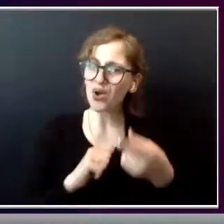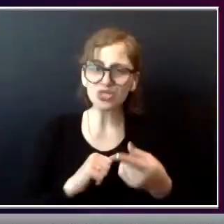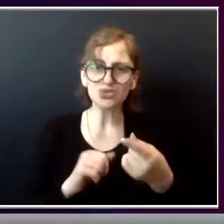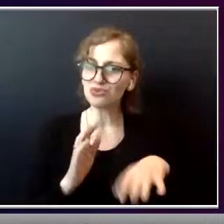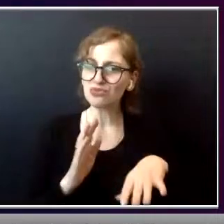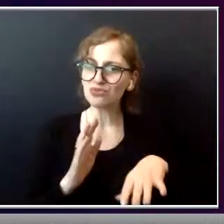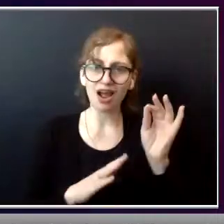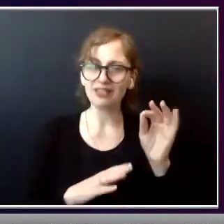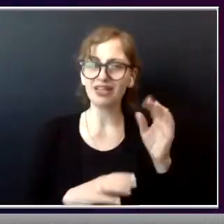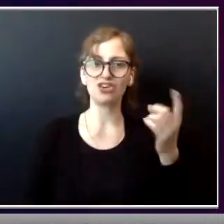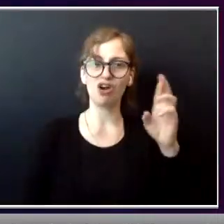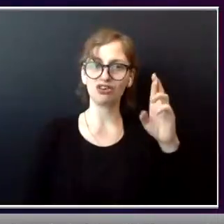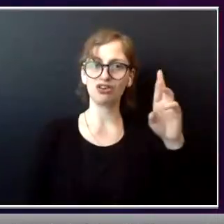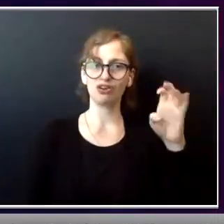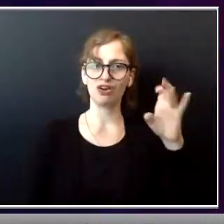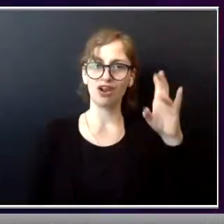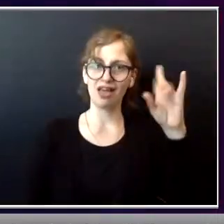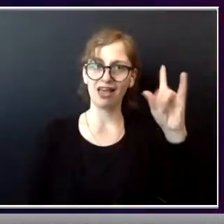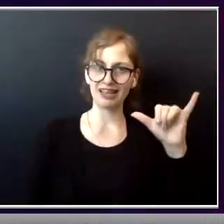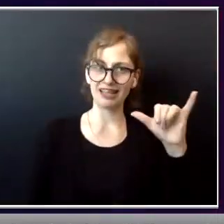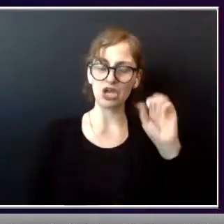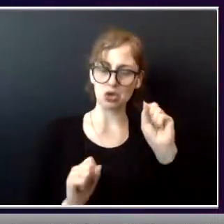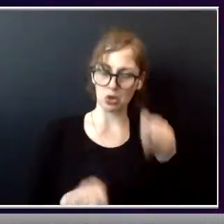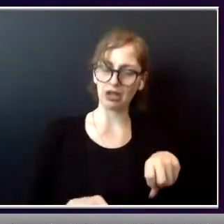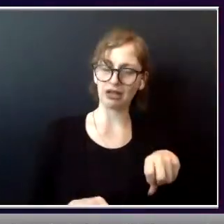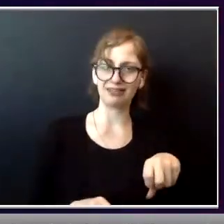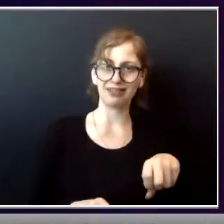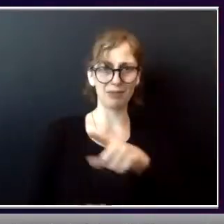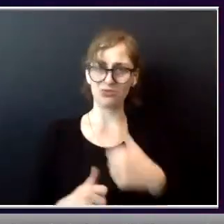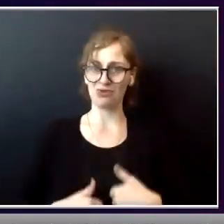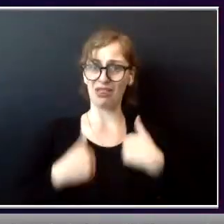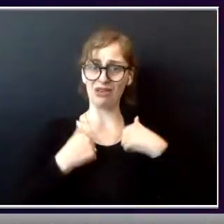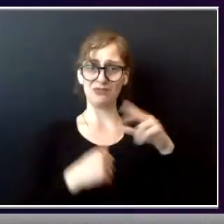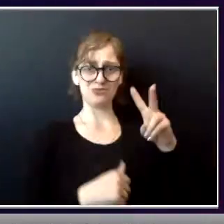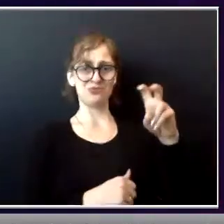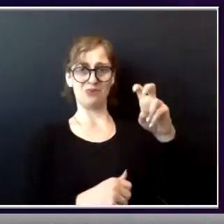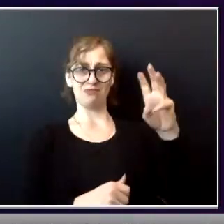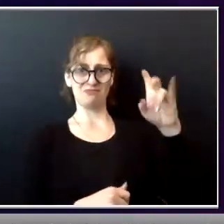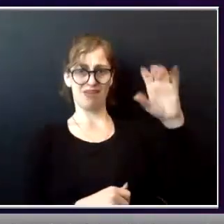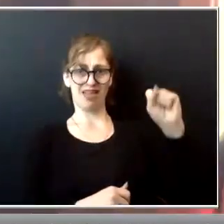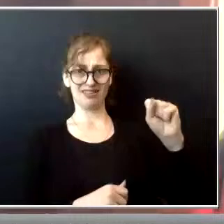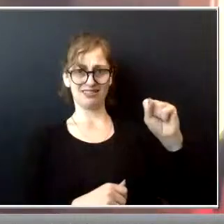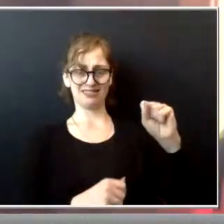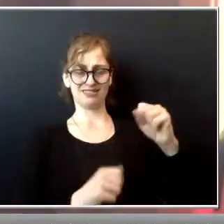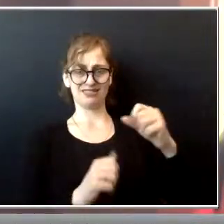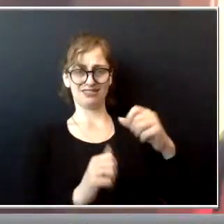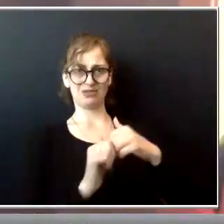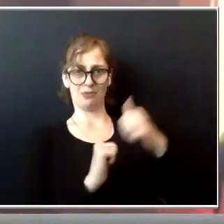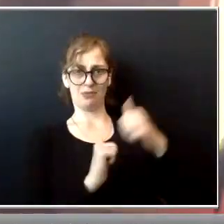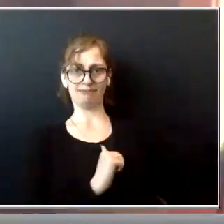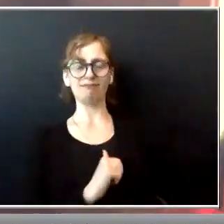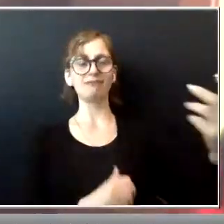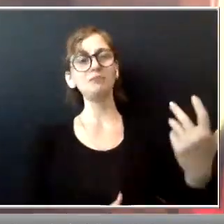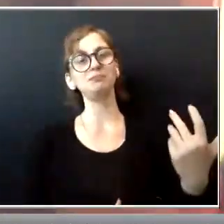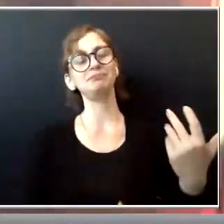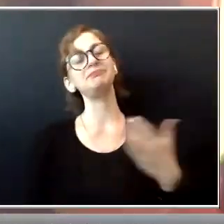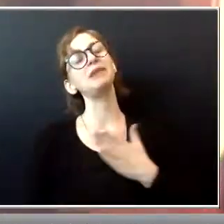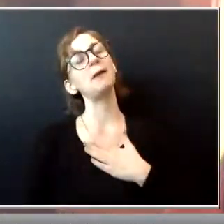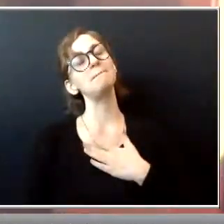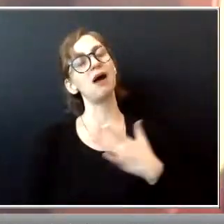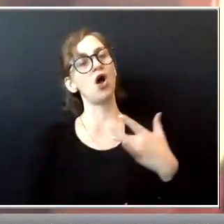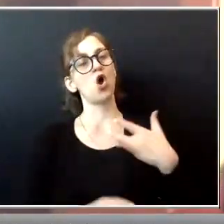Living 200 miles away, this isn't around the corner from you. My cardiologist